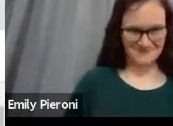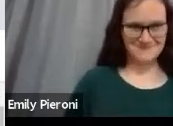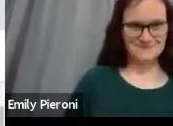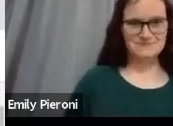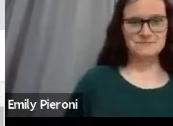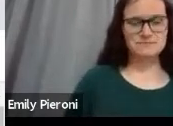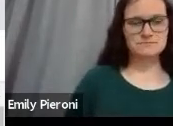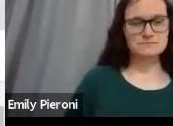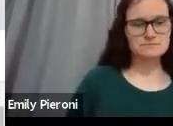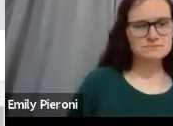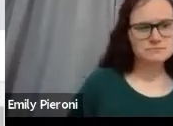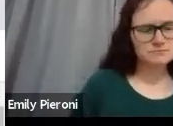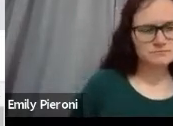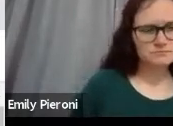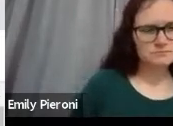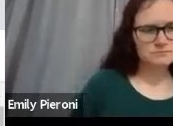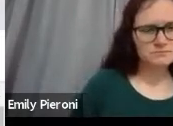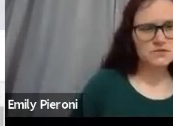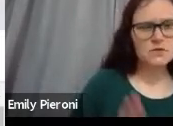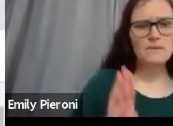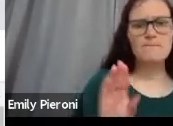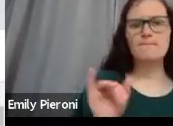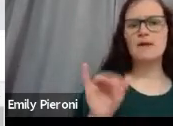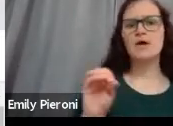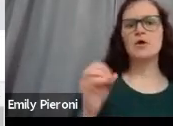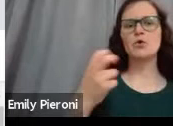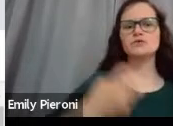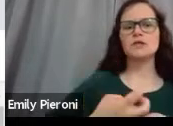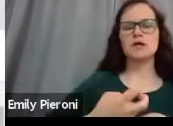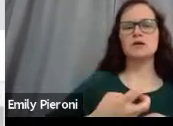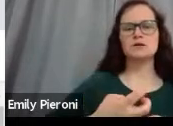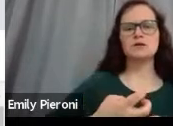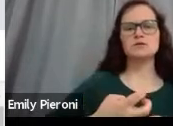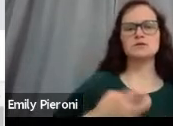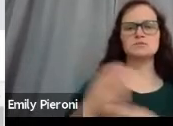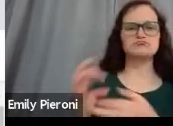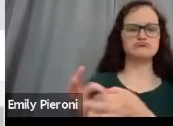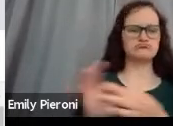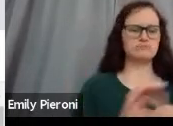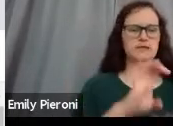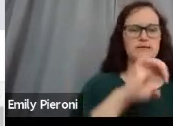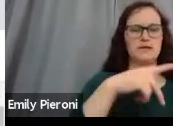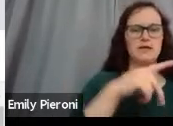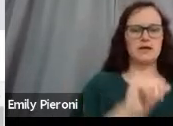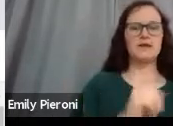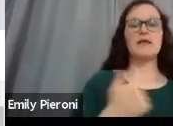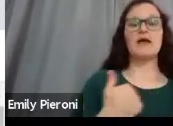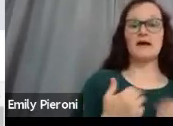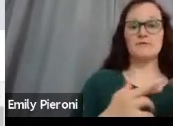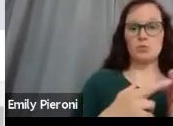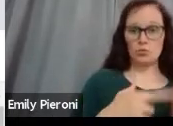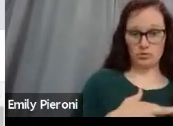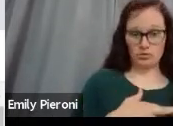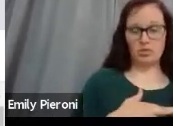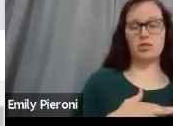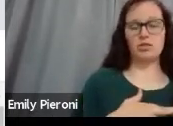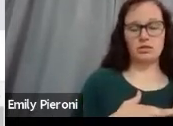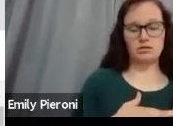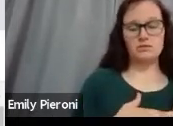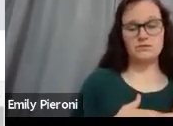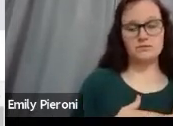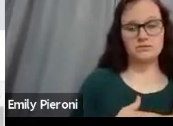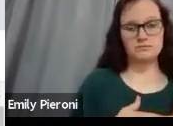to land. This is the EPA. They have the Part 503 rule, which is the